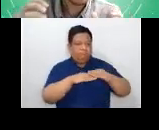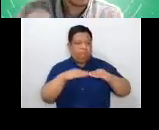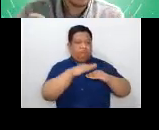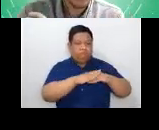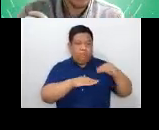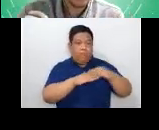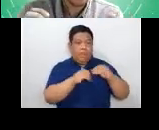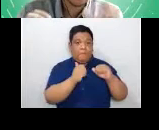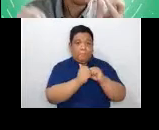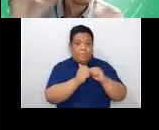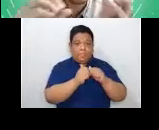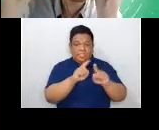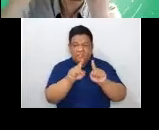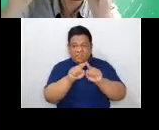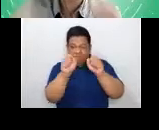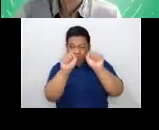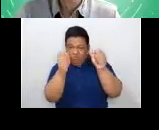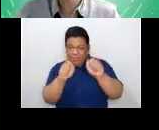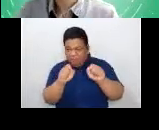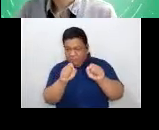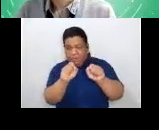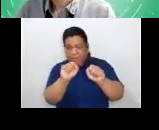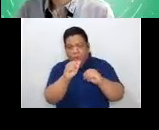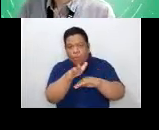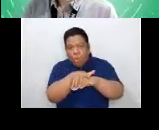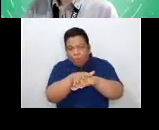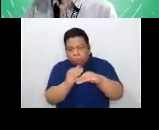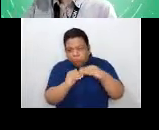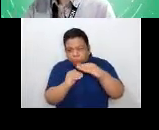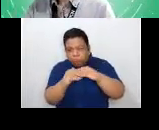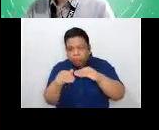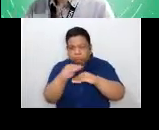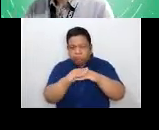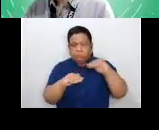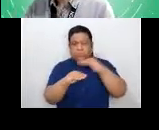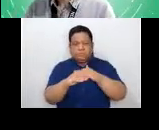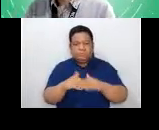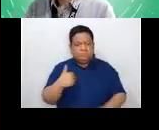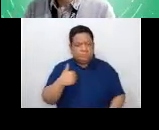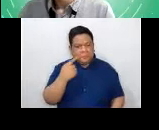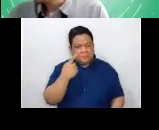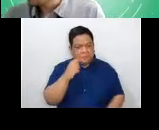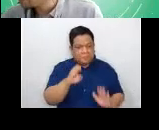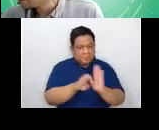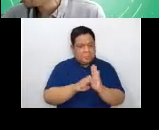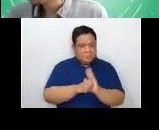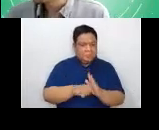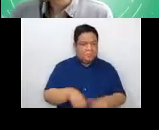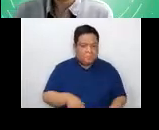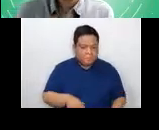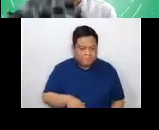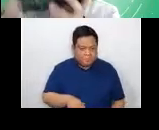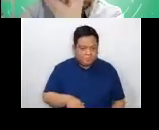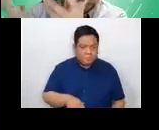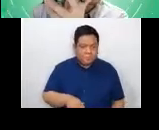complex shapes can be built slowly. Do I have an example here of something that's complex? Here.